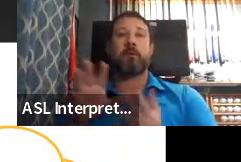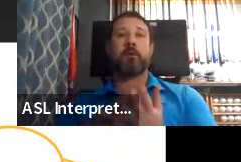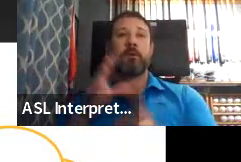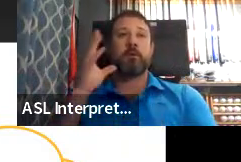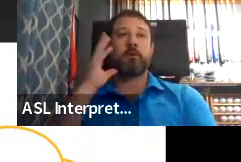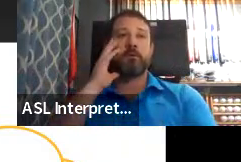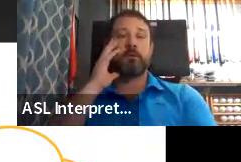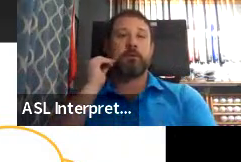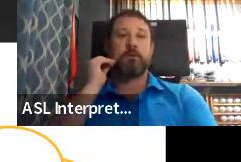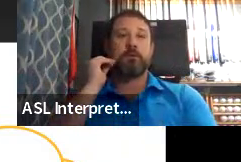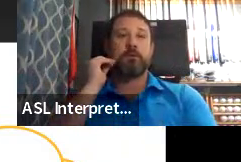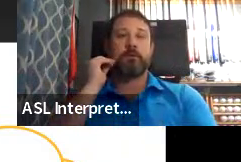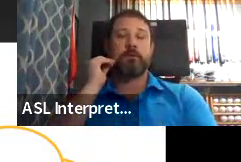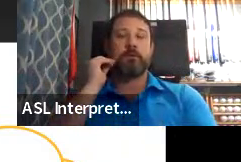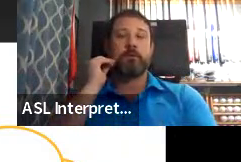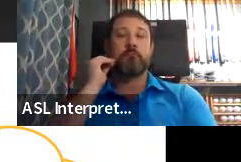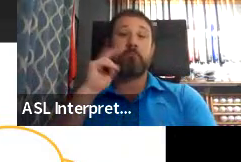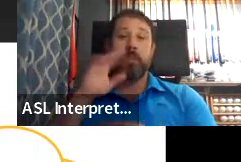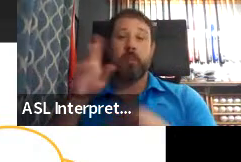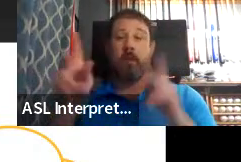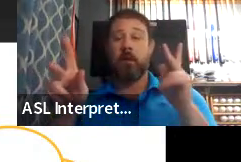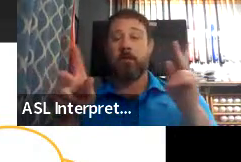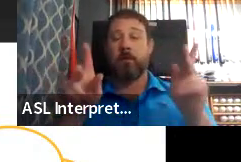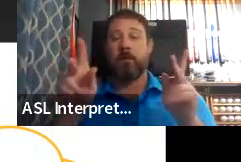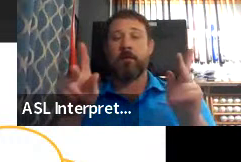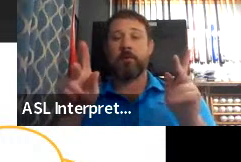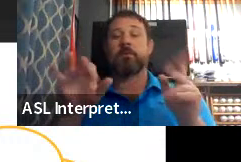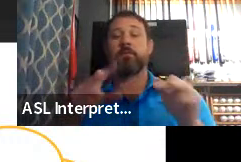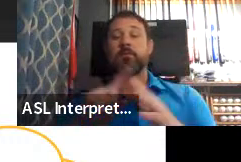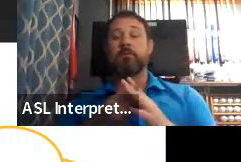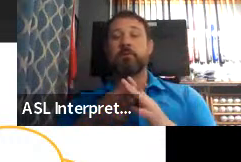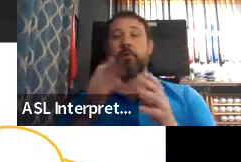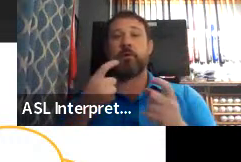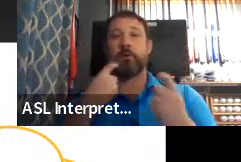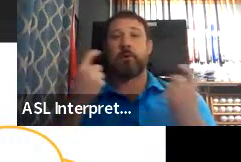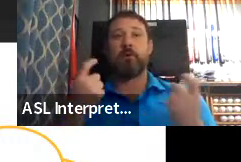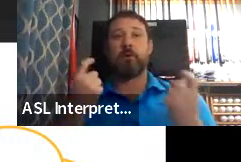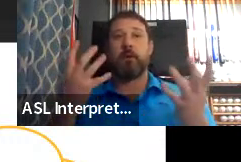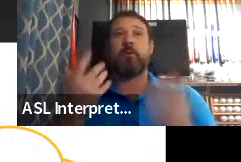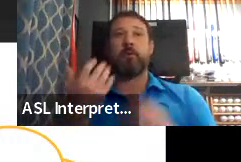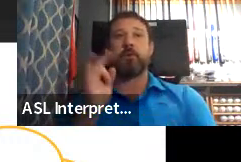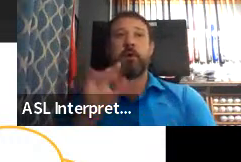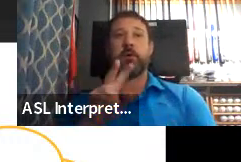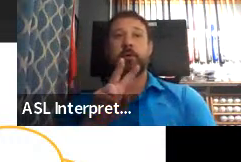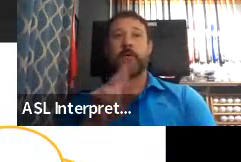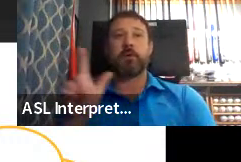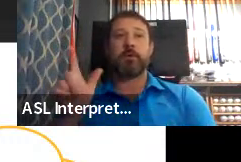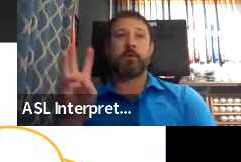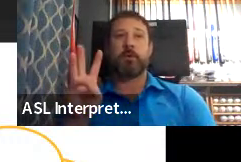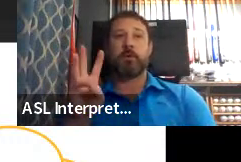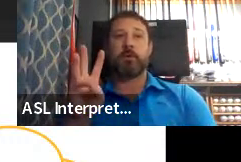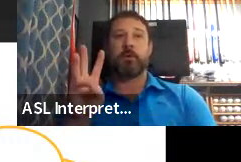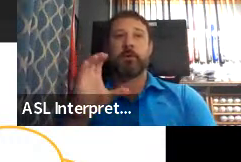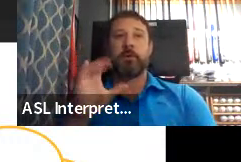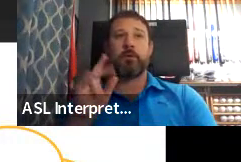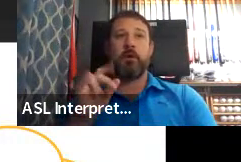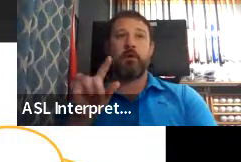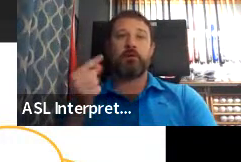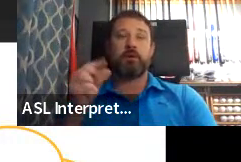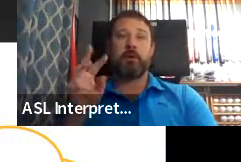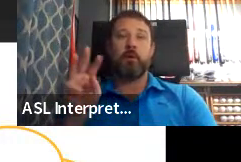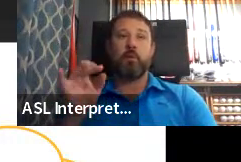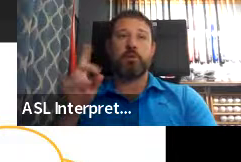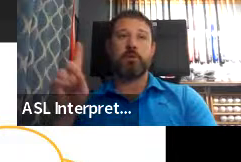And one of the people, the person who started this celebration in 1926 was Carter G. Woodson.